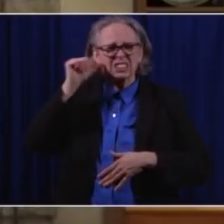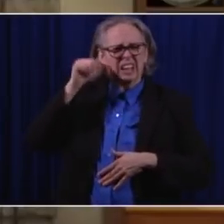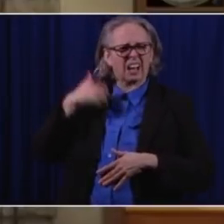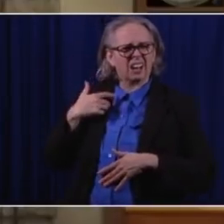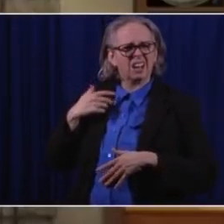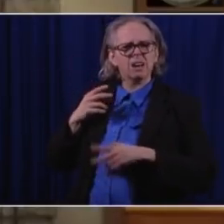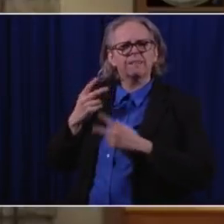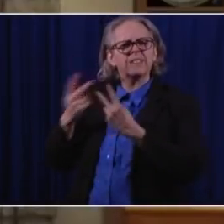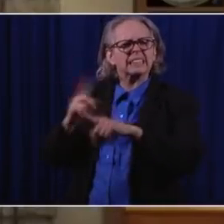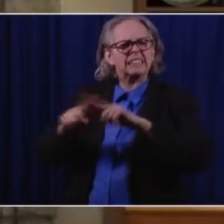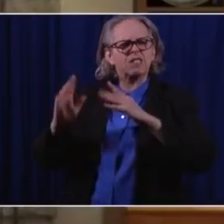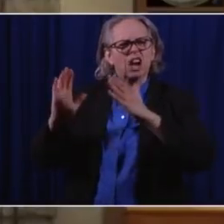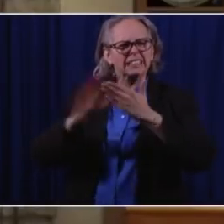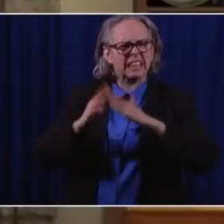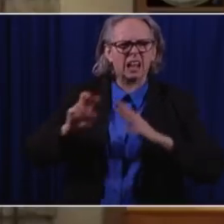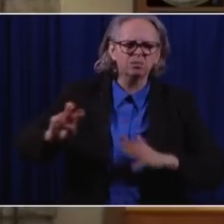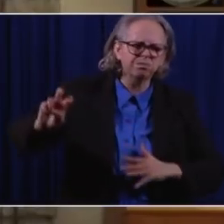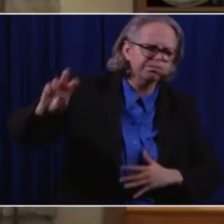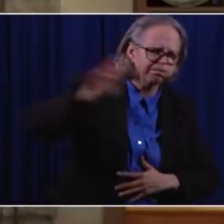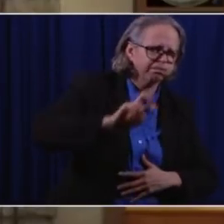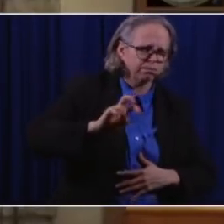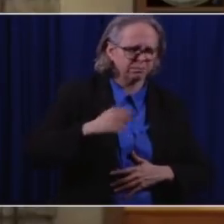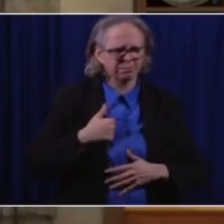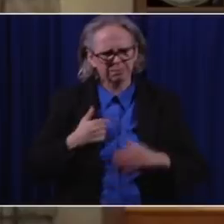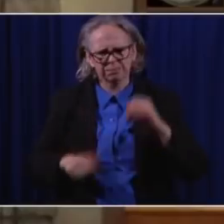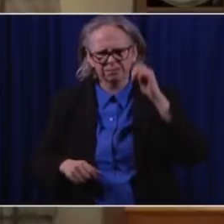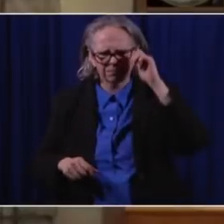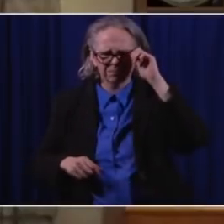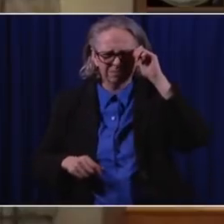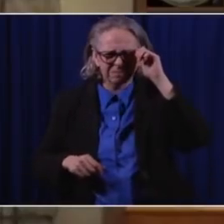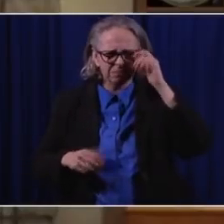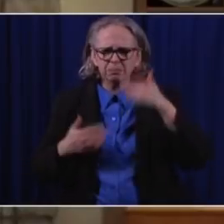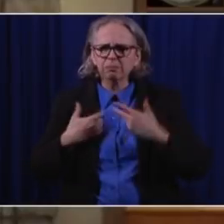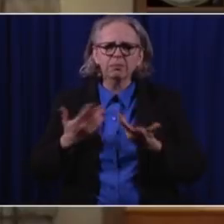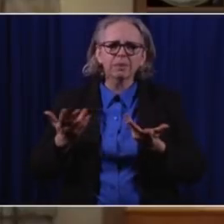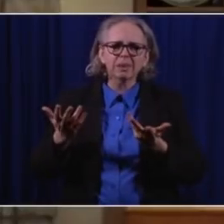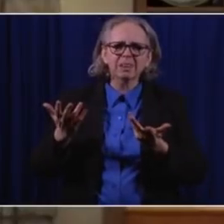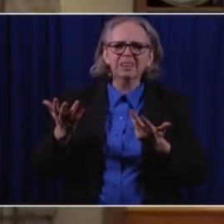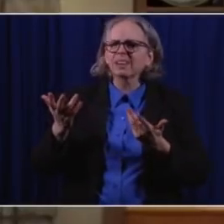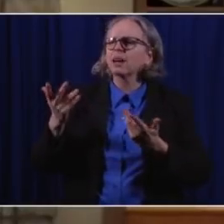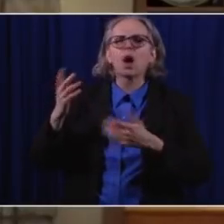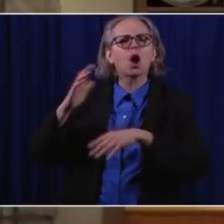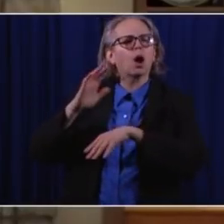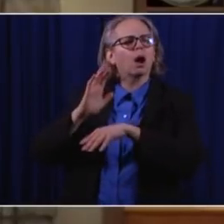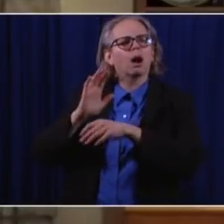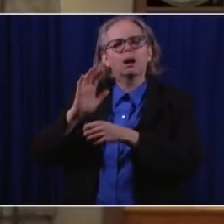communities, I had a local doctor with me at every stop, and